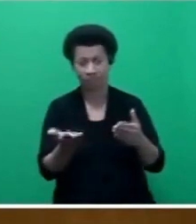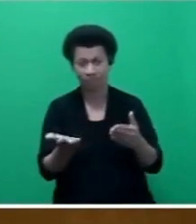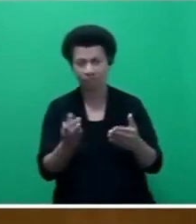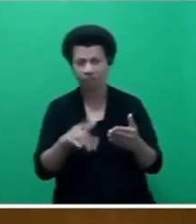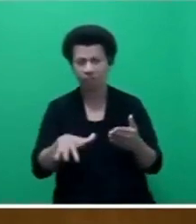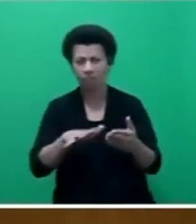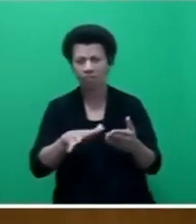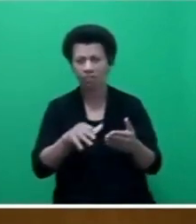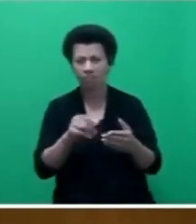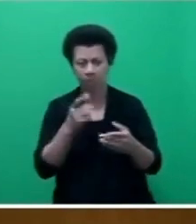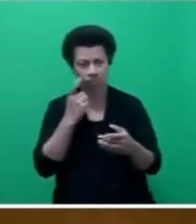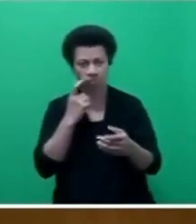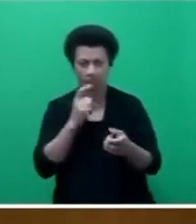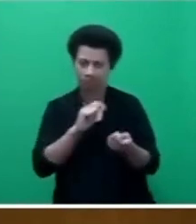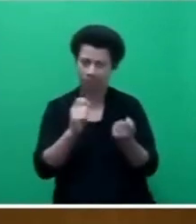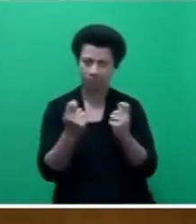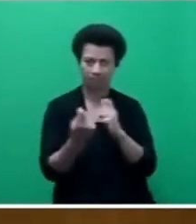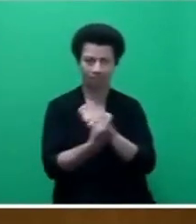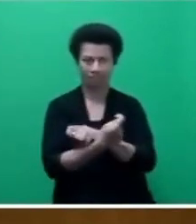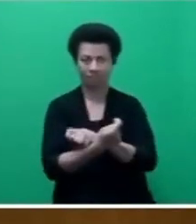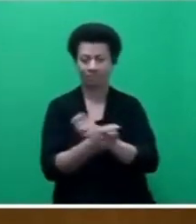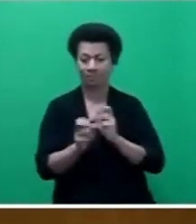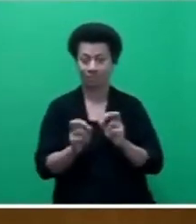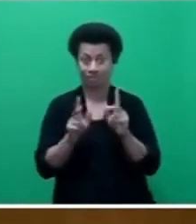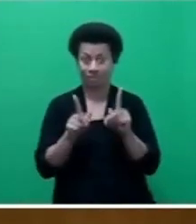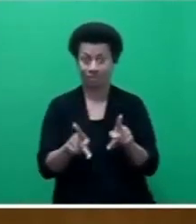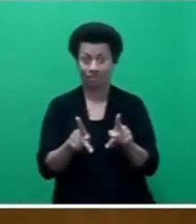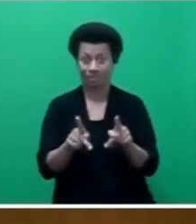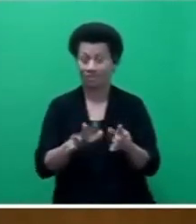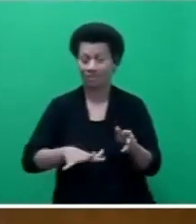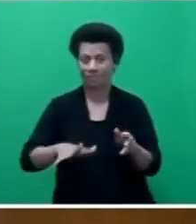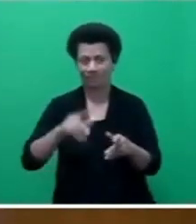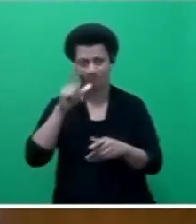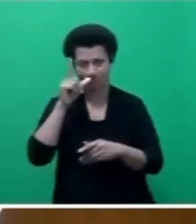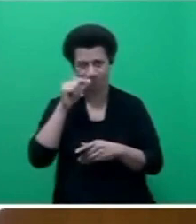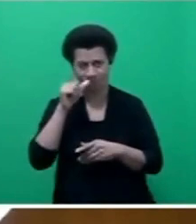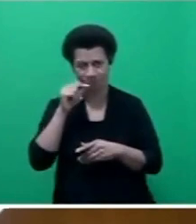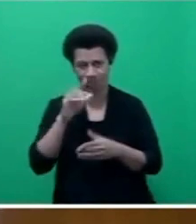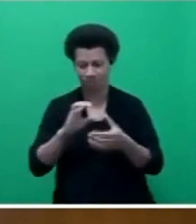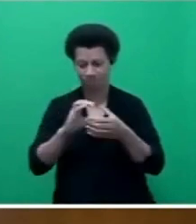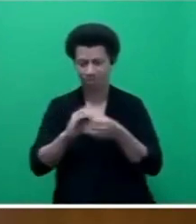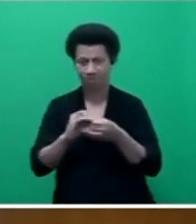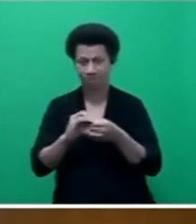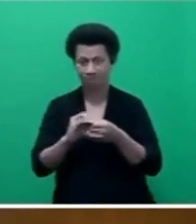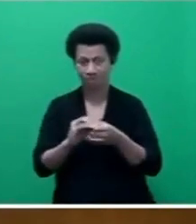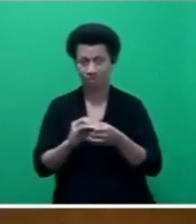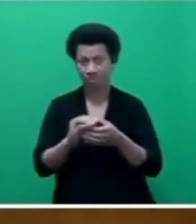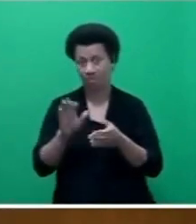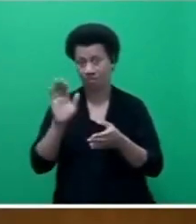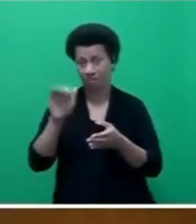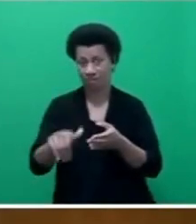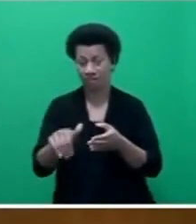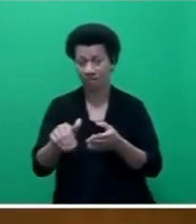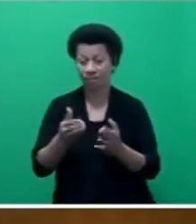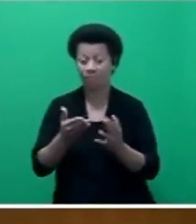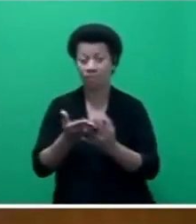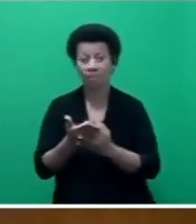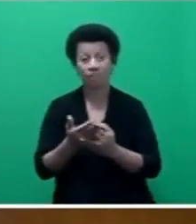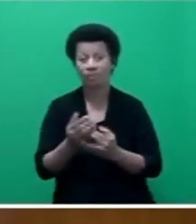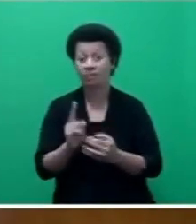affected. We provide opportunities for Fijians to not only own their own homes through our first